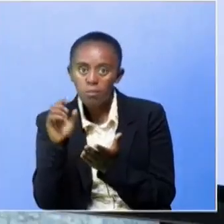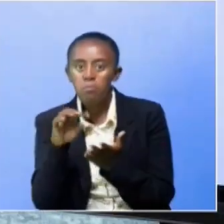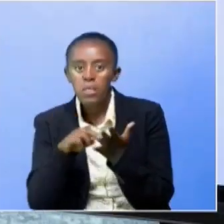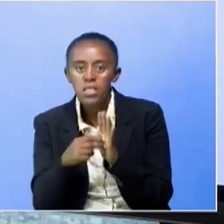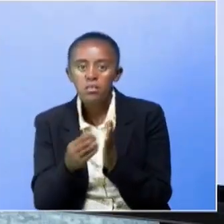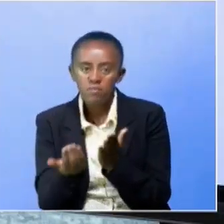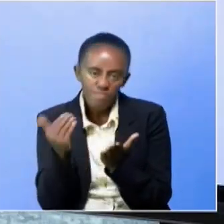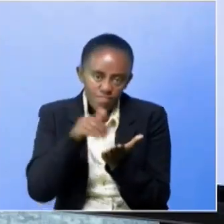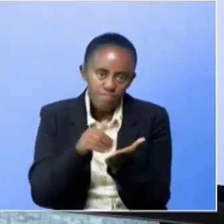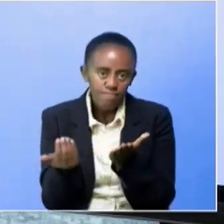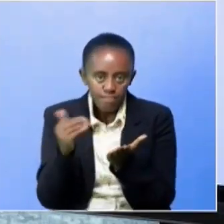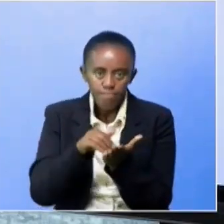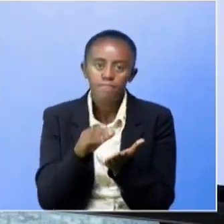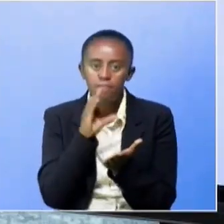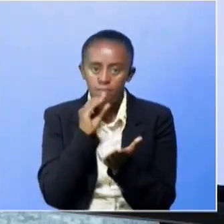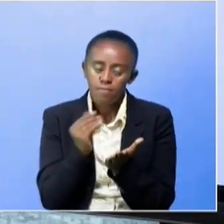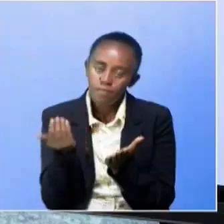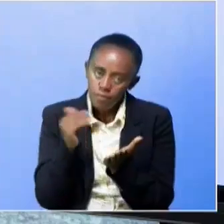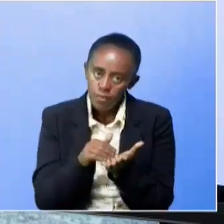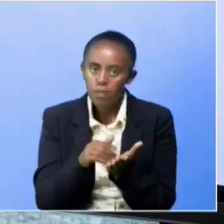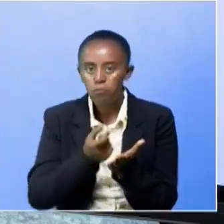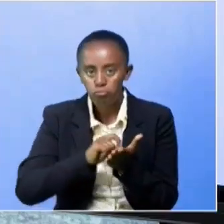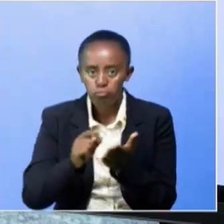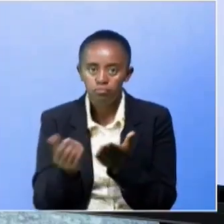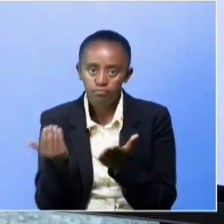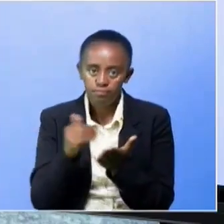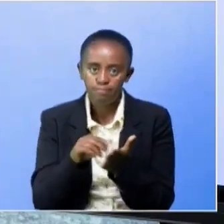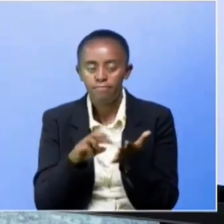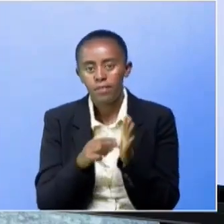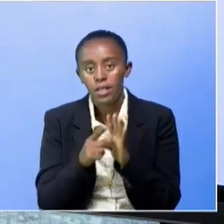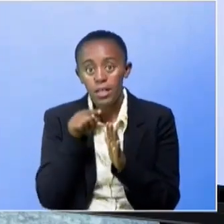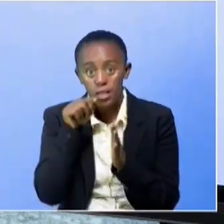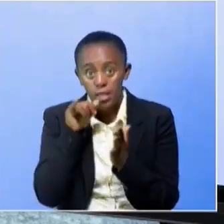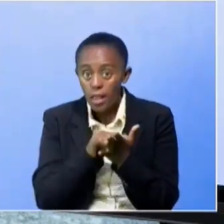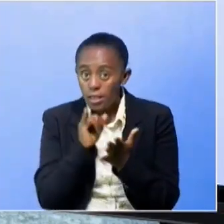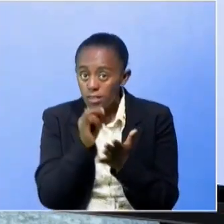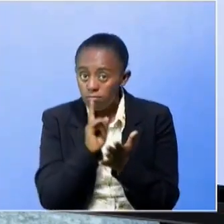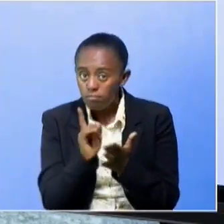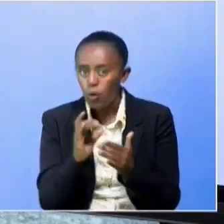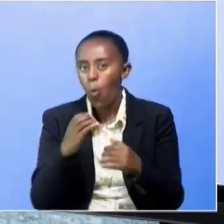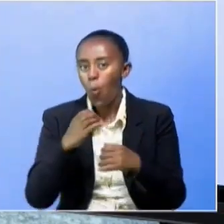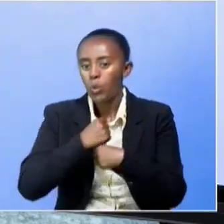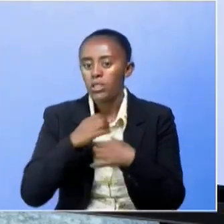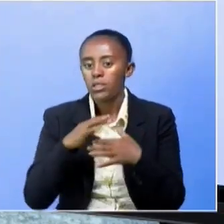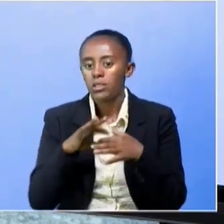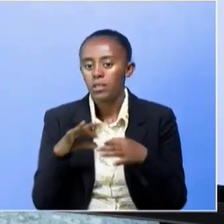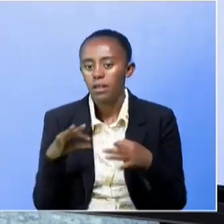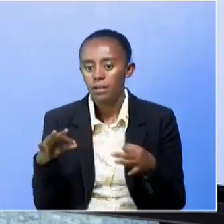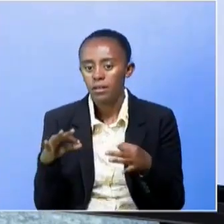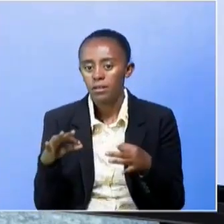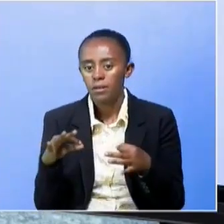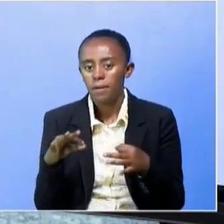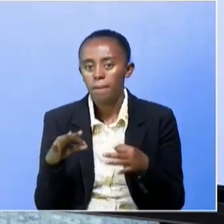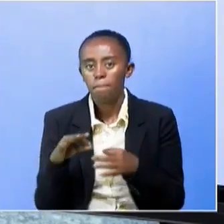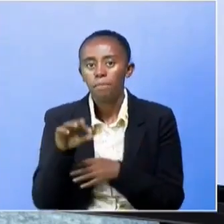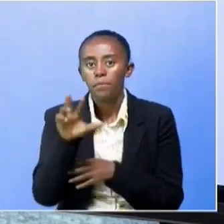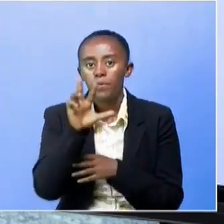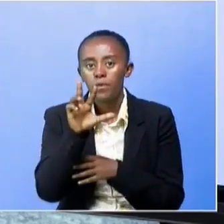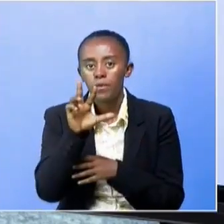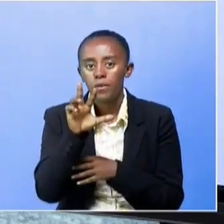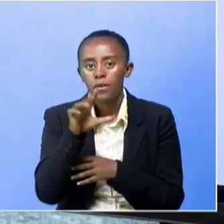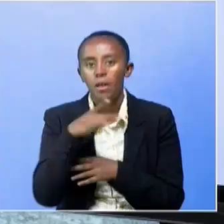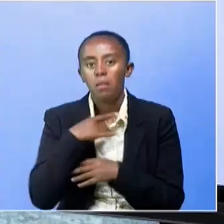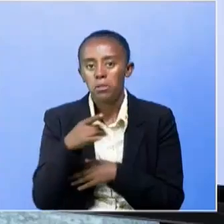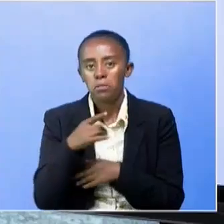again. That is the concluding sentence. And that is the three elements of